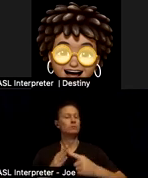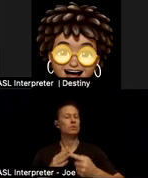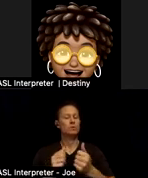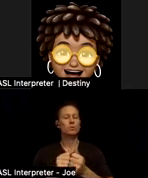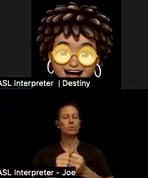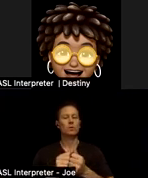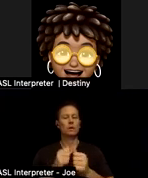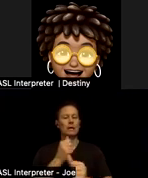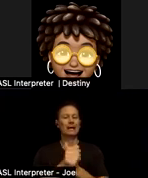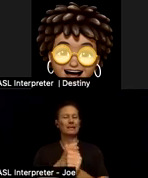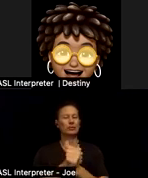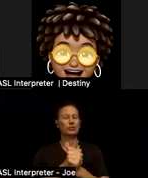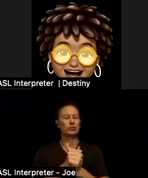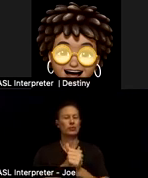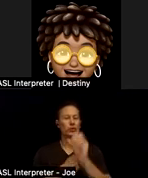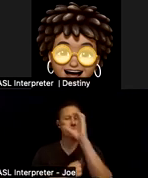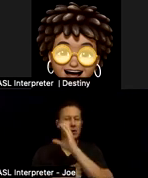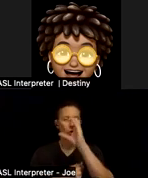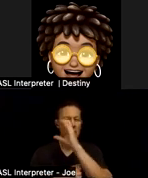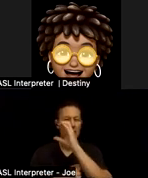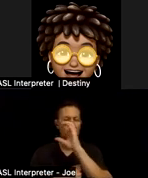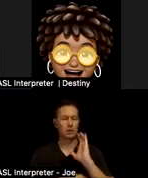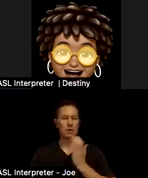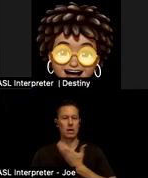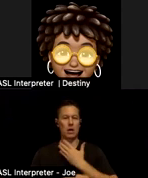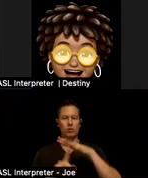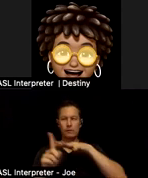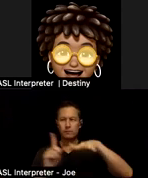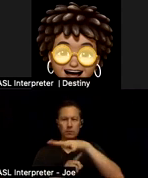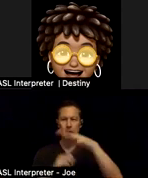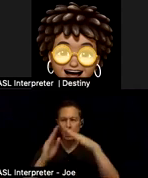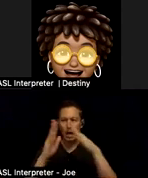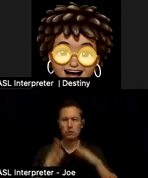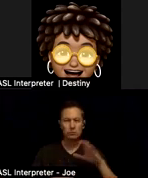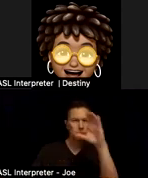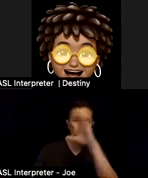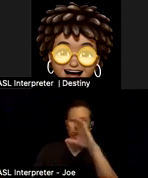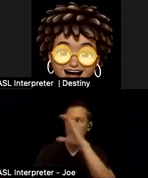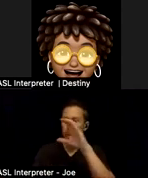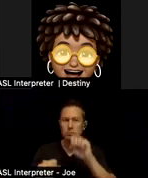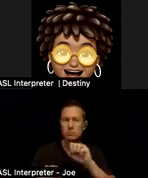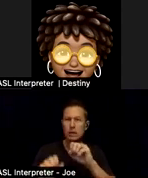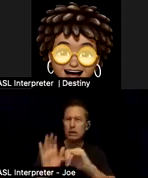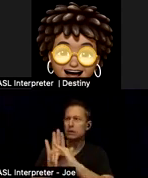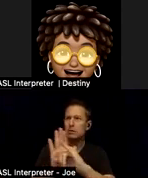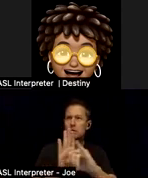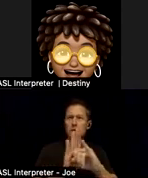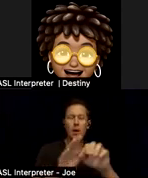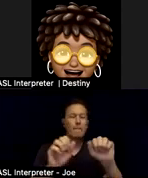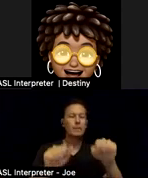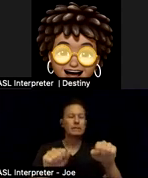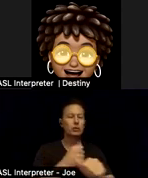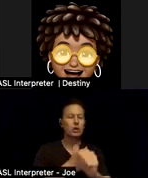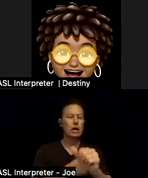hazard hunt. We're going to look around our environment and see if we can identify potential hazards.